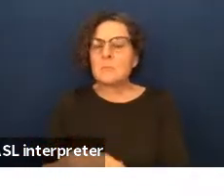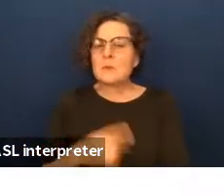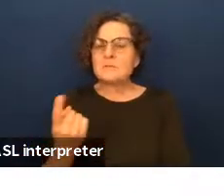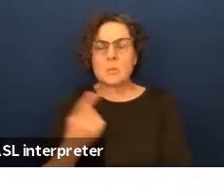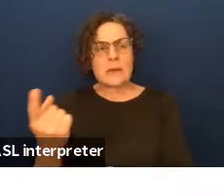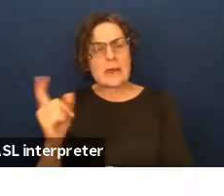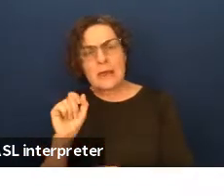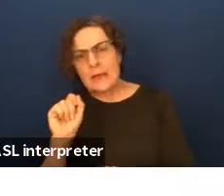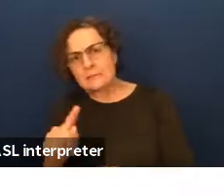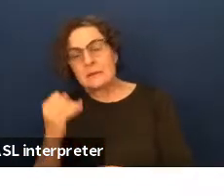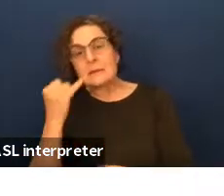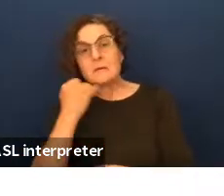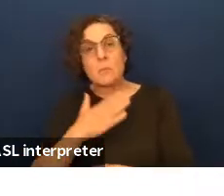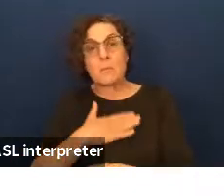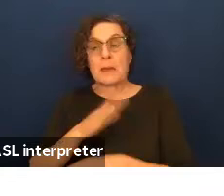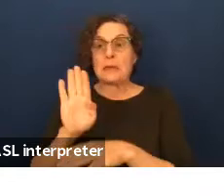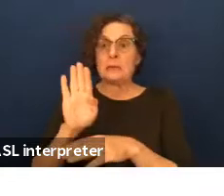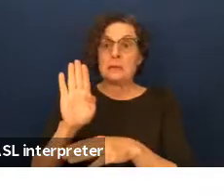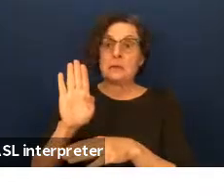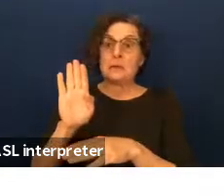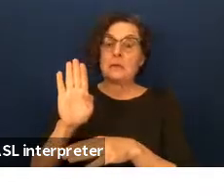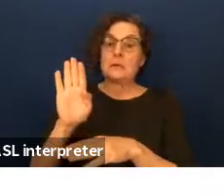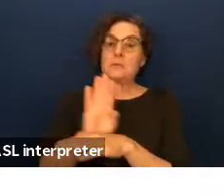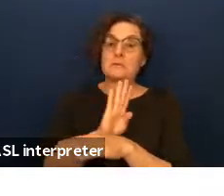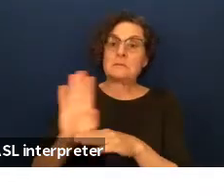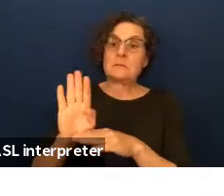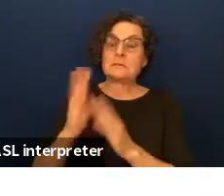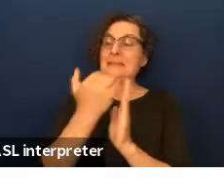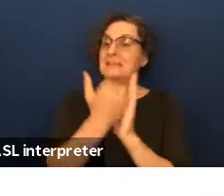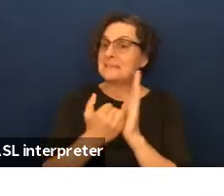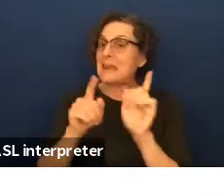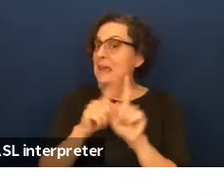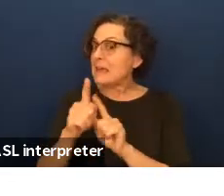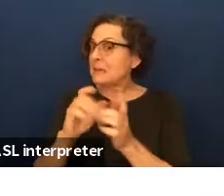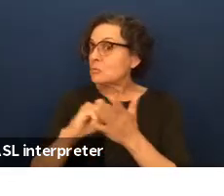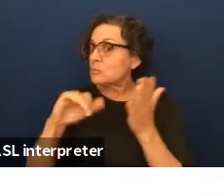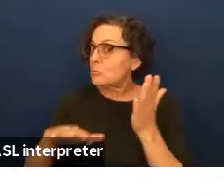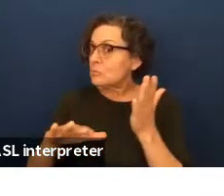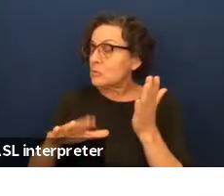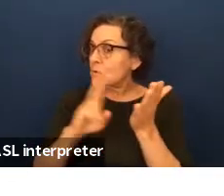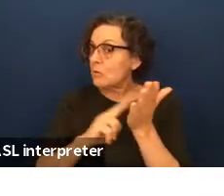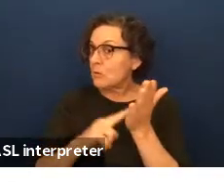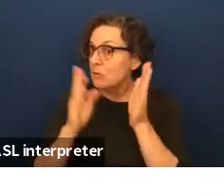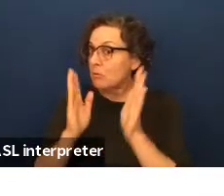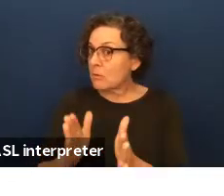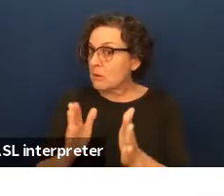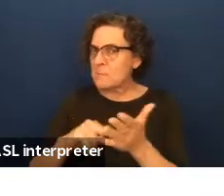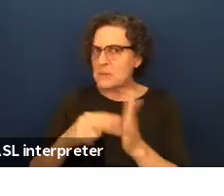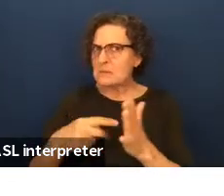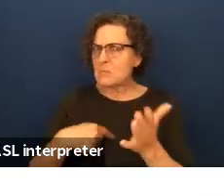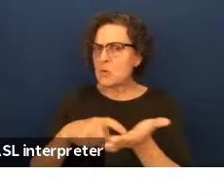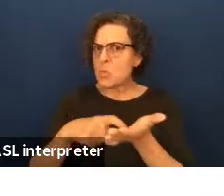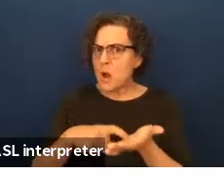here. If my company is listed as the removal contractor, am I required to do